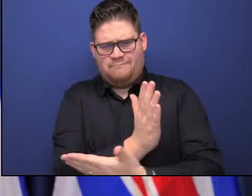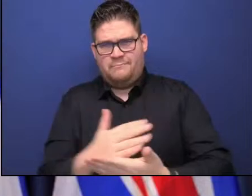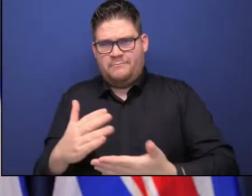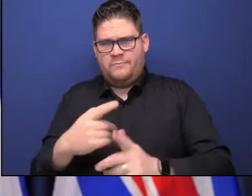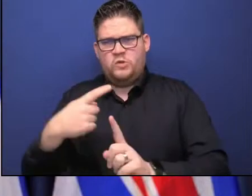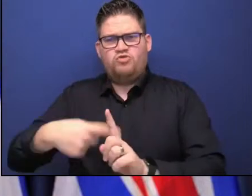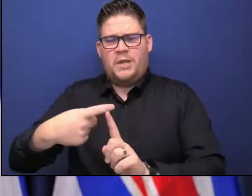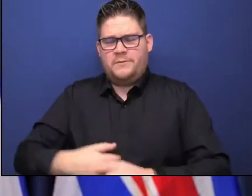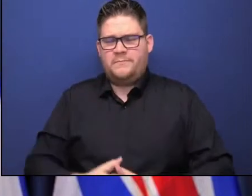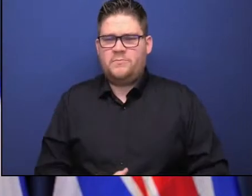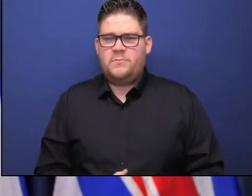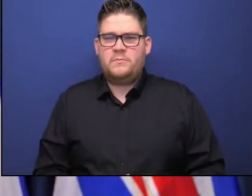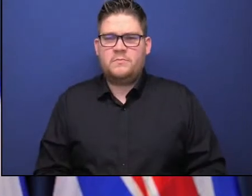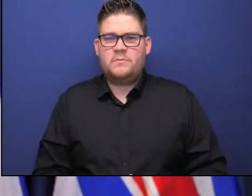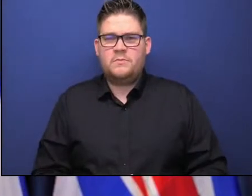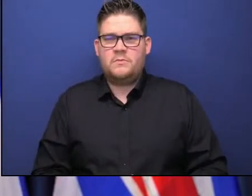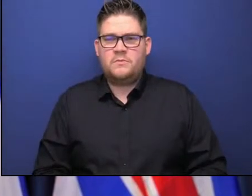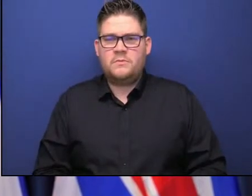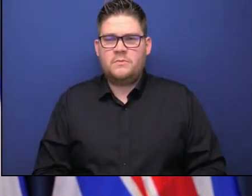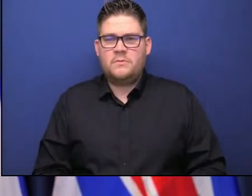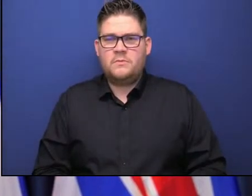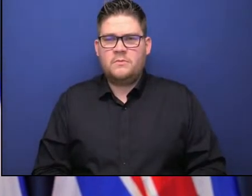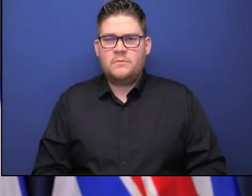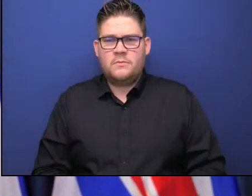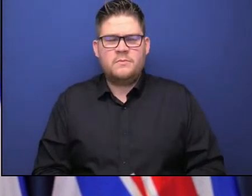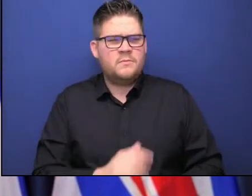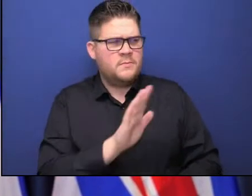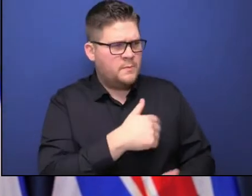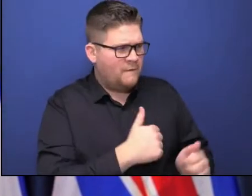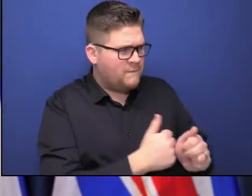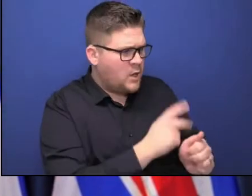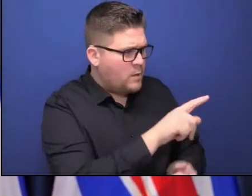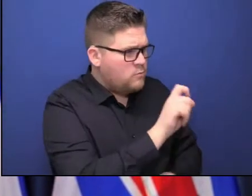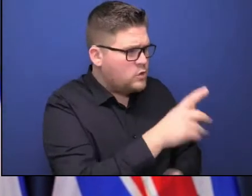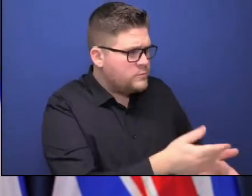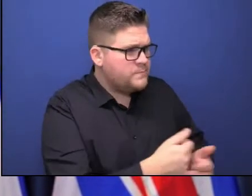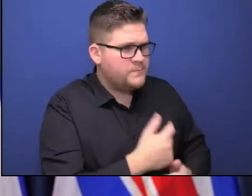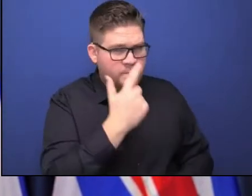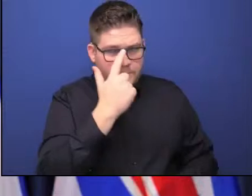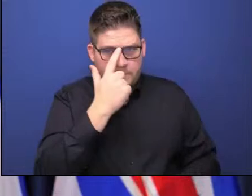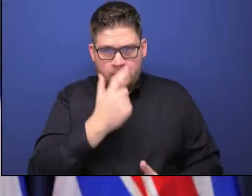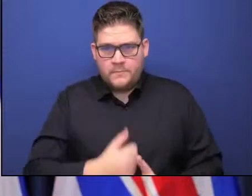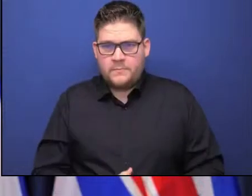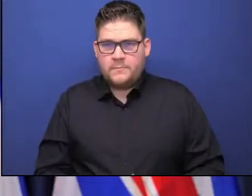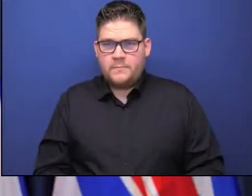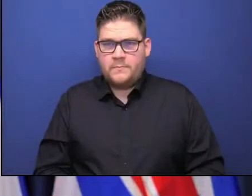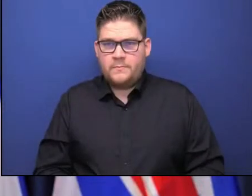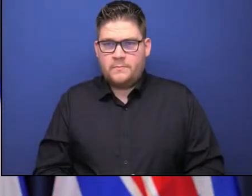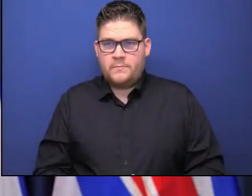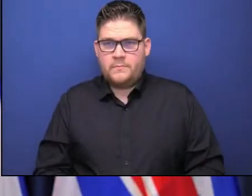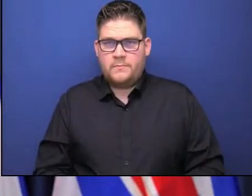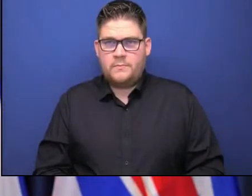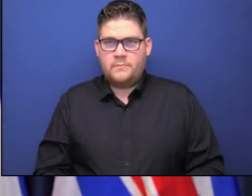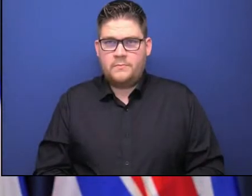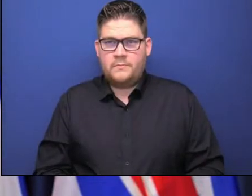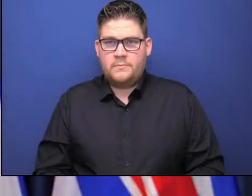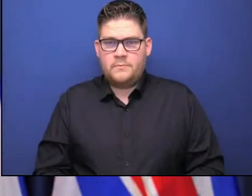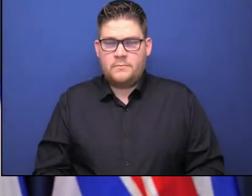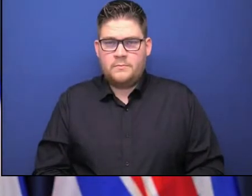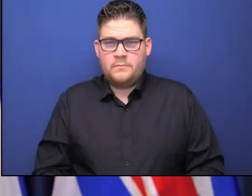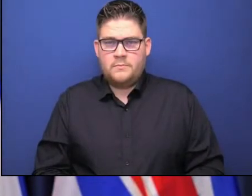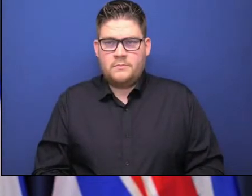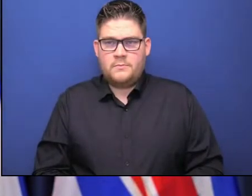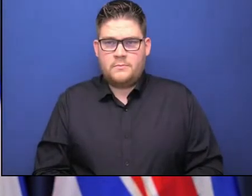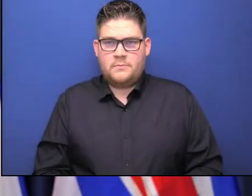Yes, please. The other thing advocates sometimes call for with renovations is giving the tenants who've been moved out